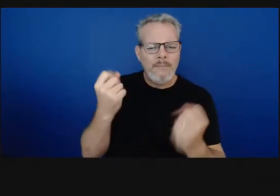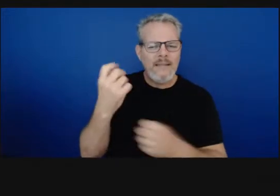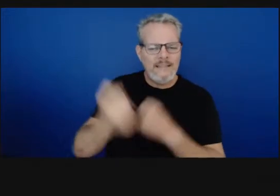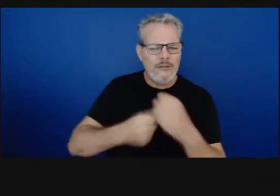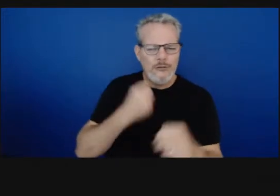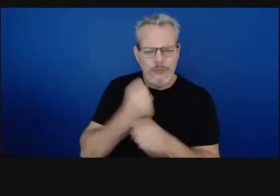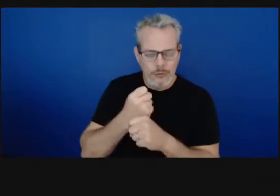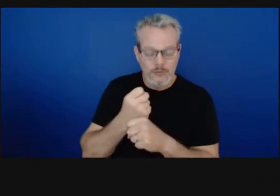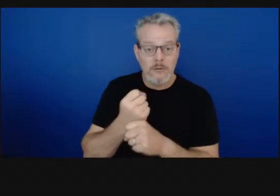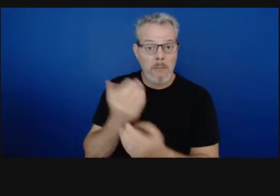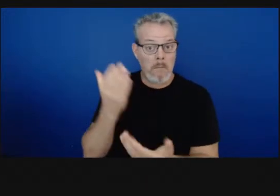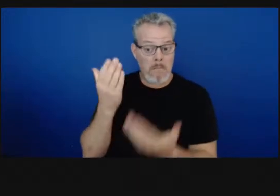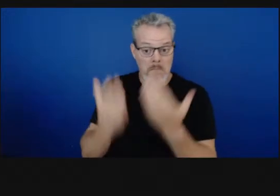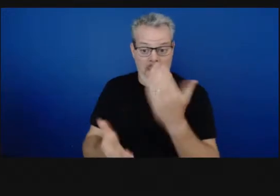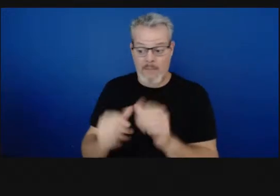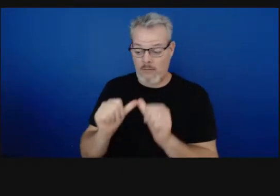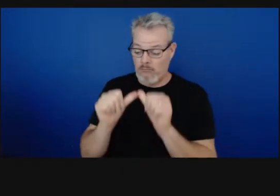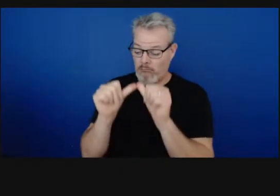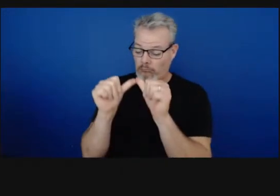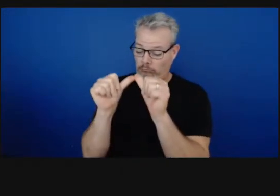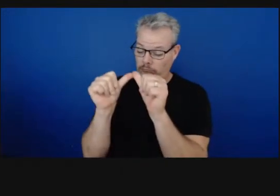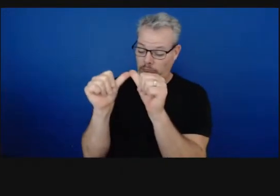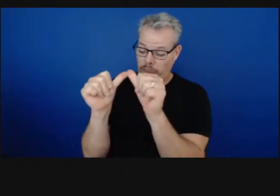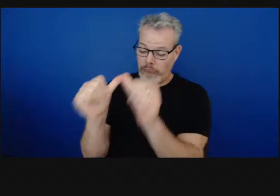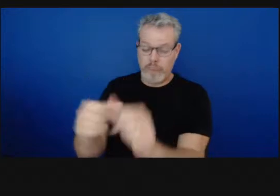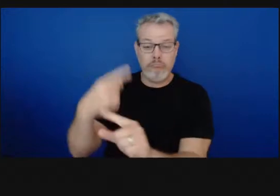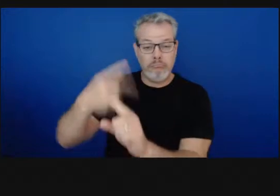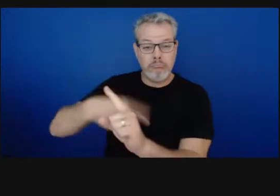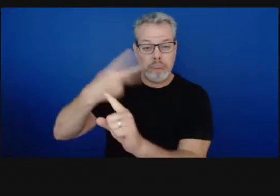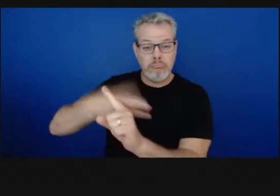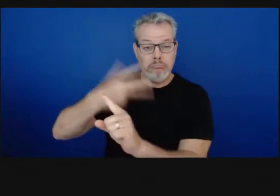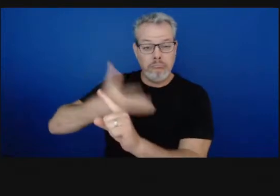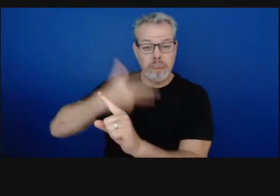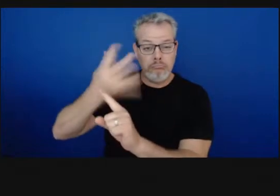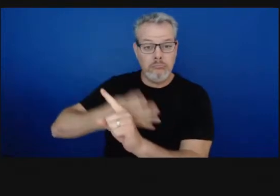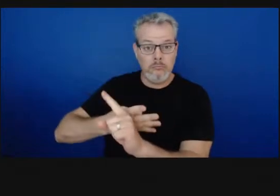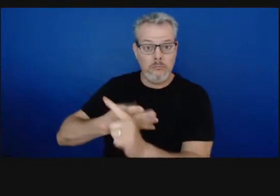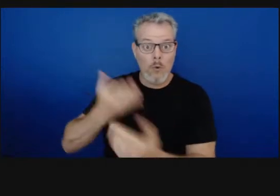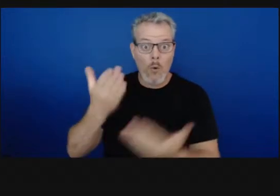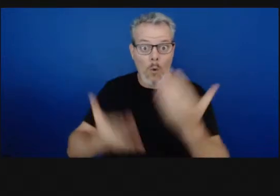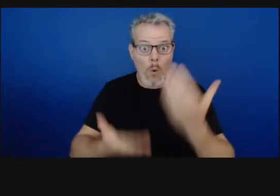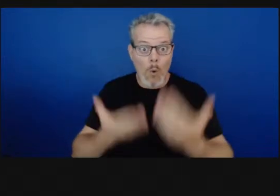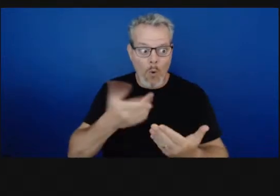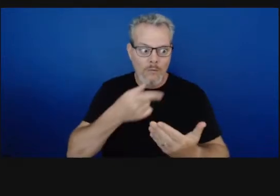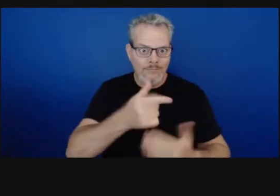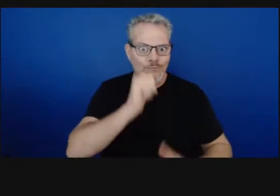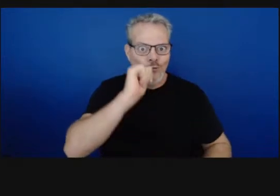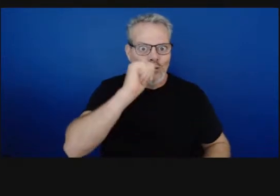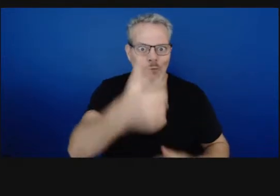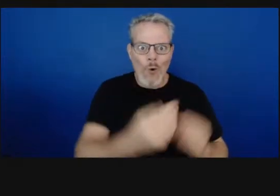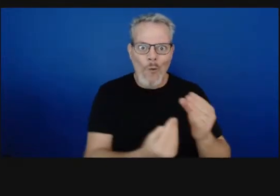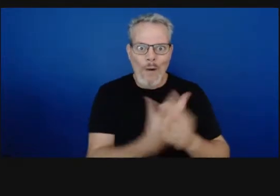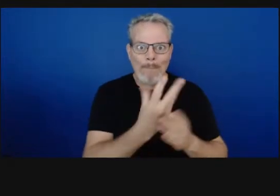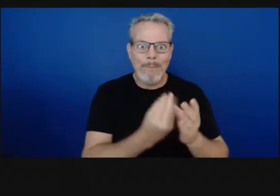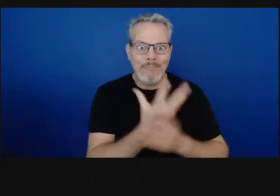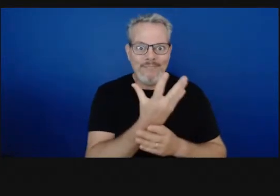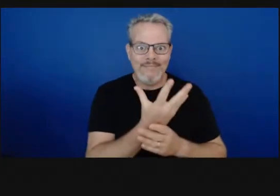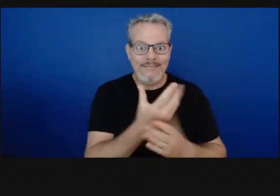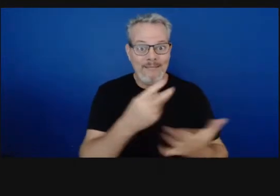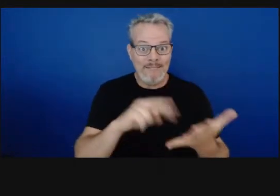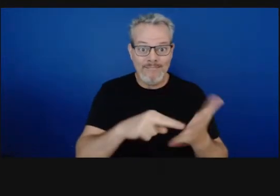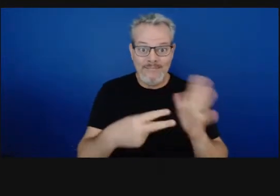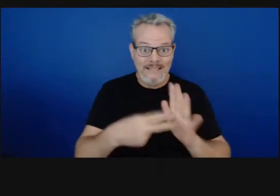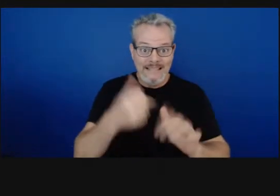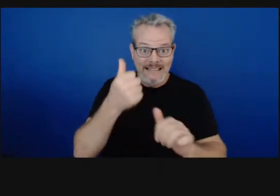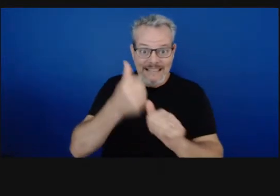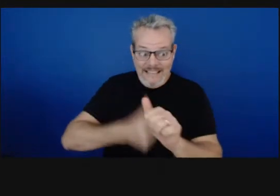keep filling passively for months and months and months, or it could erupt tomorrow. And either one of those wouldn't be surprising to me, really. Those are